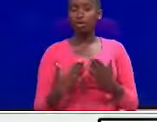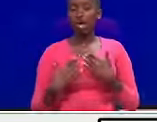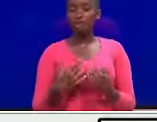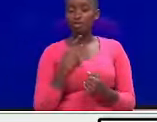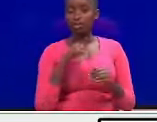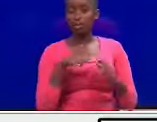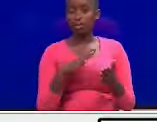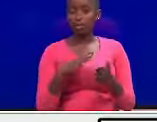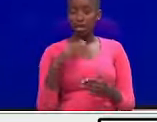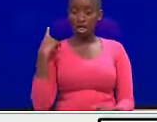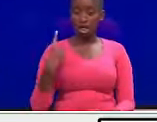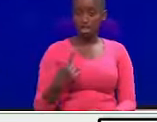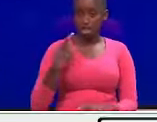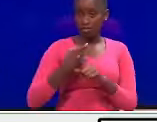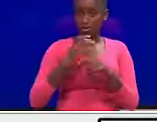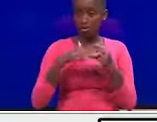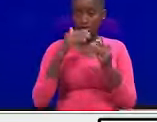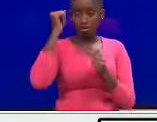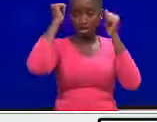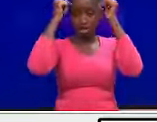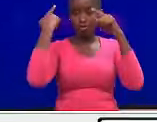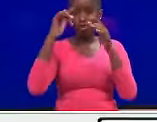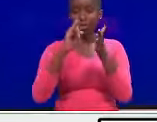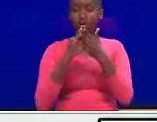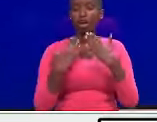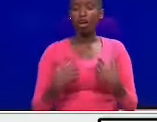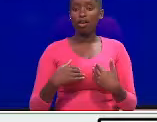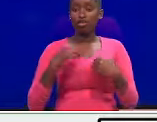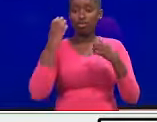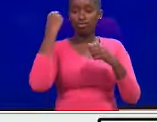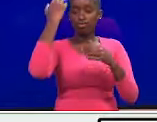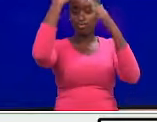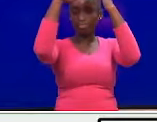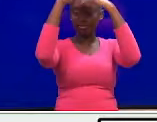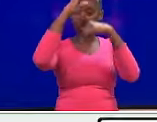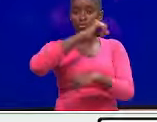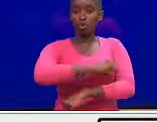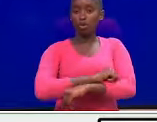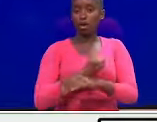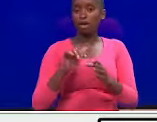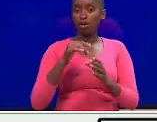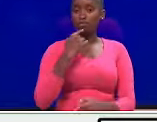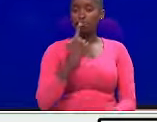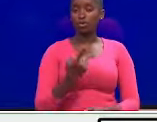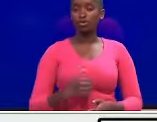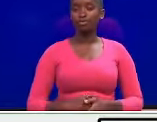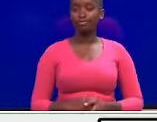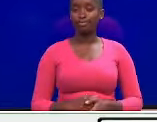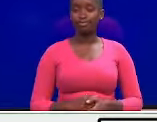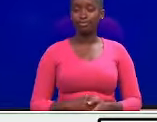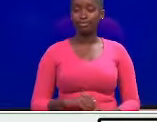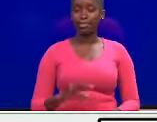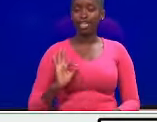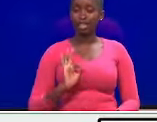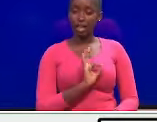karibuni kutokana na masuala sawia ya chuo kikuu cha Moi. That our members of staff can work and then at